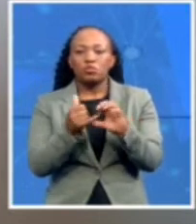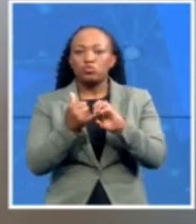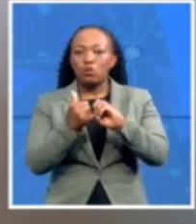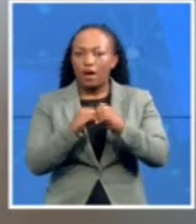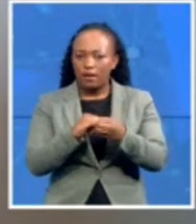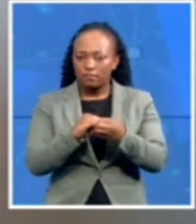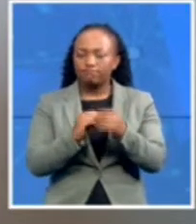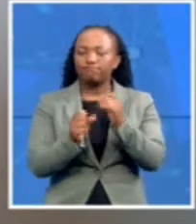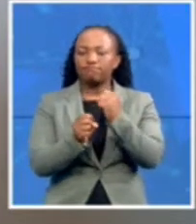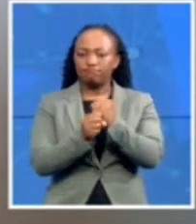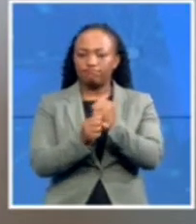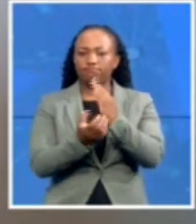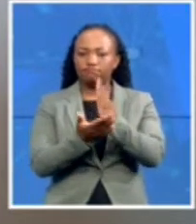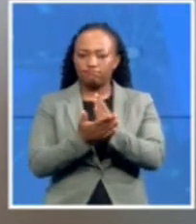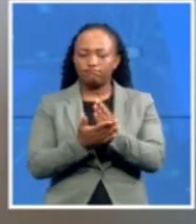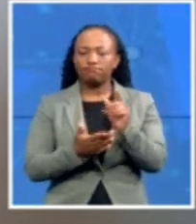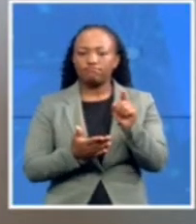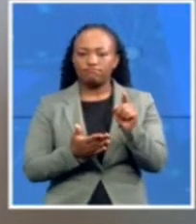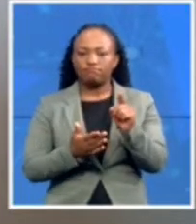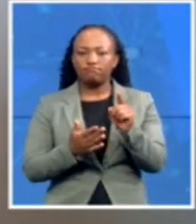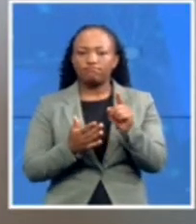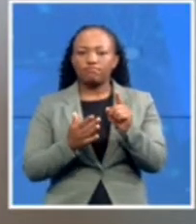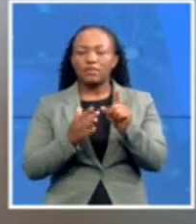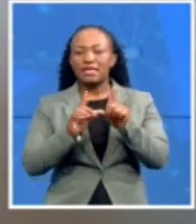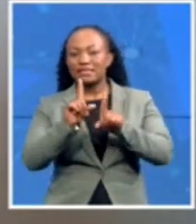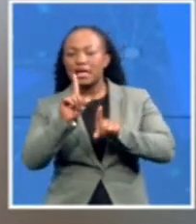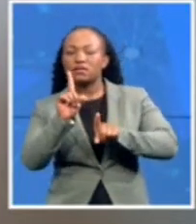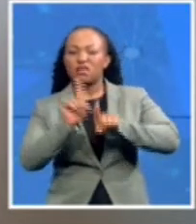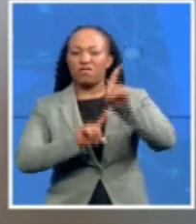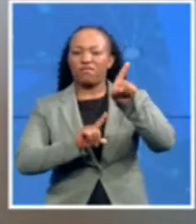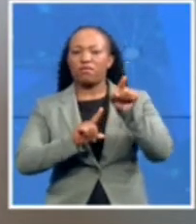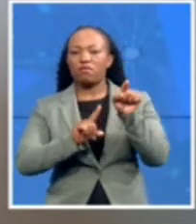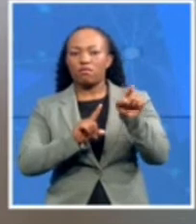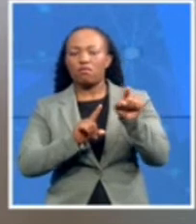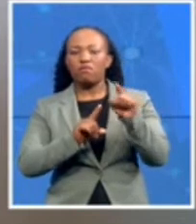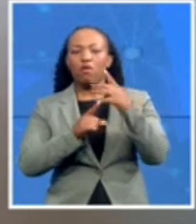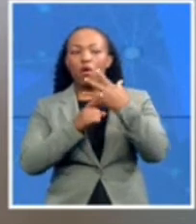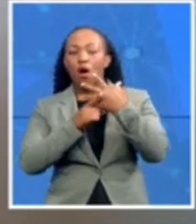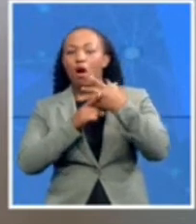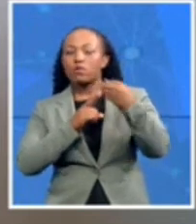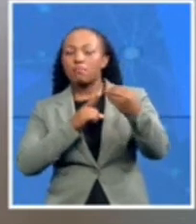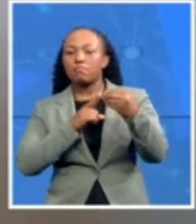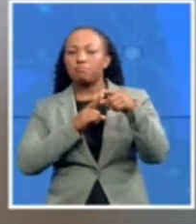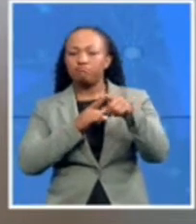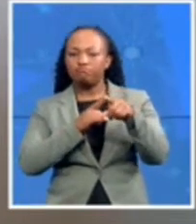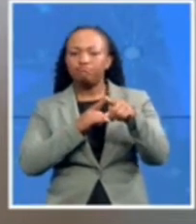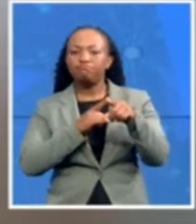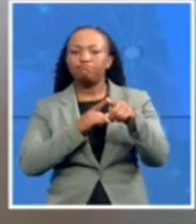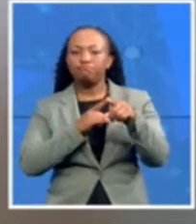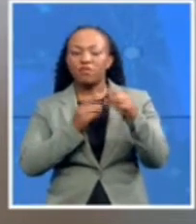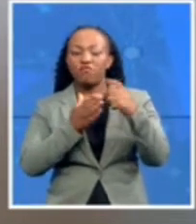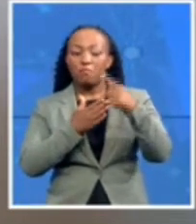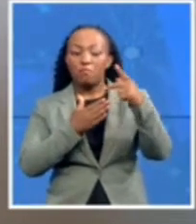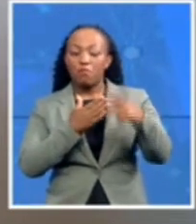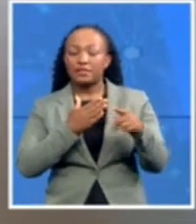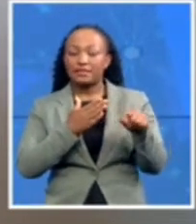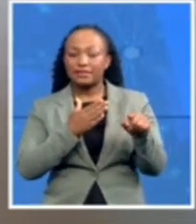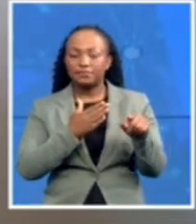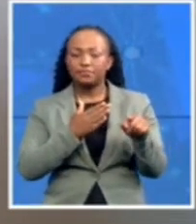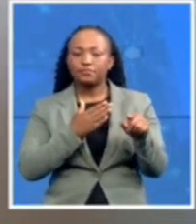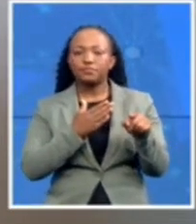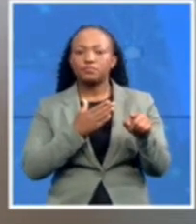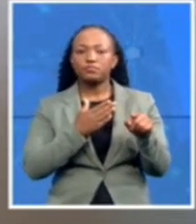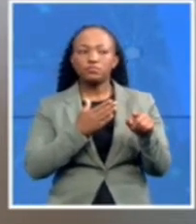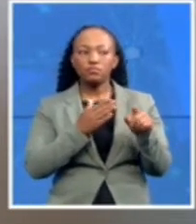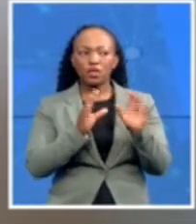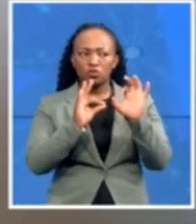successful outcome of this project, with other words, meeting our timelines within which we intend to